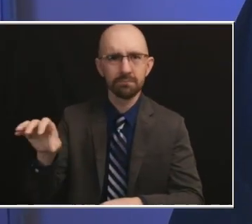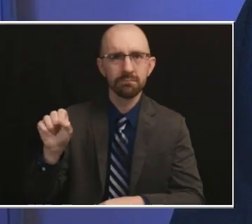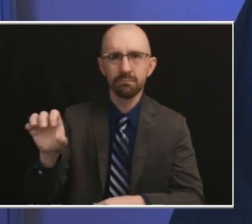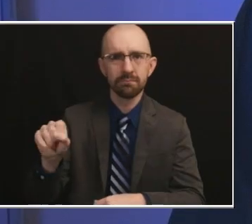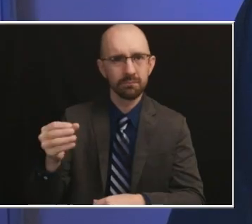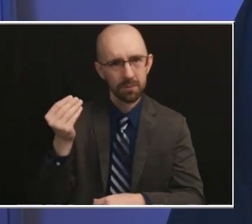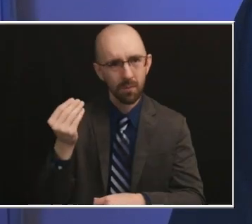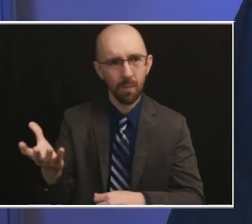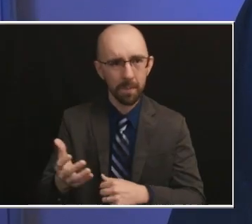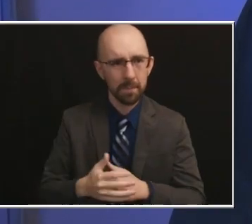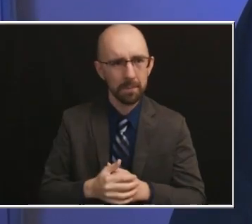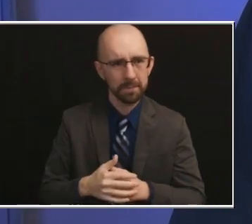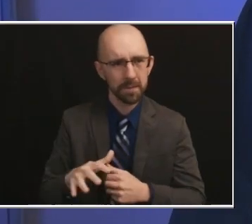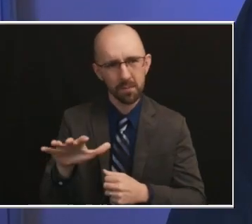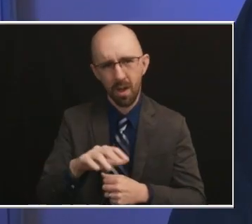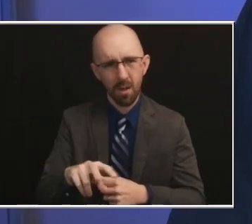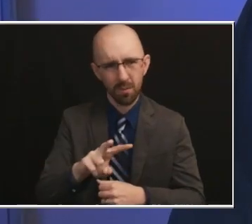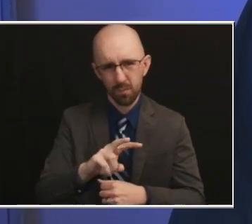around